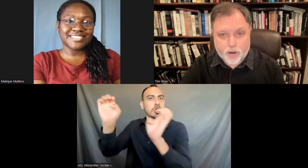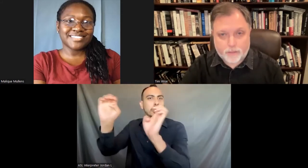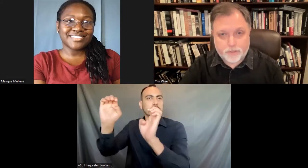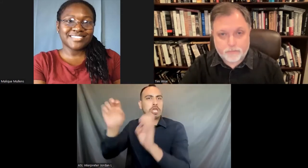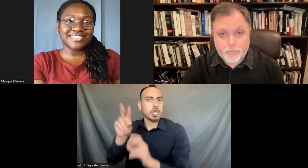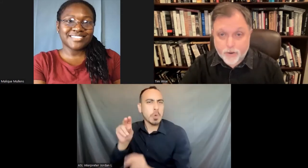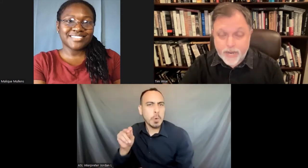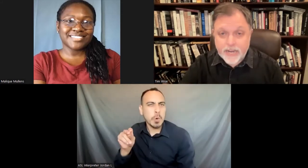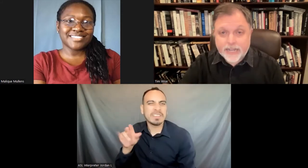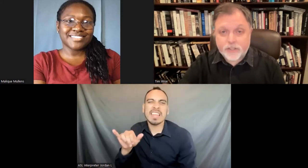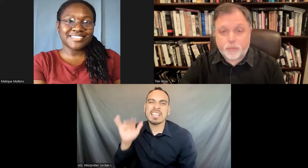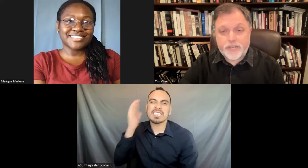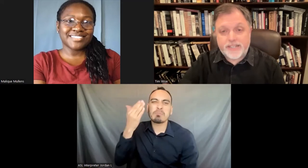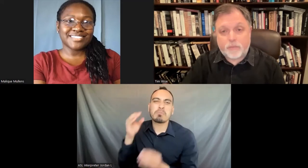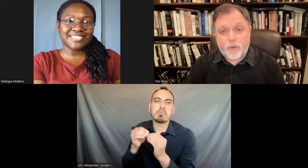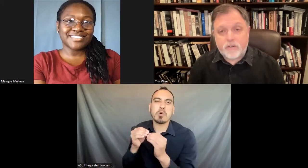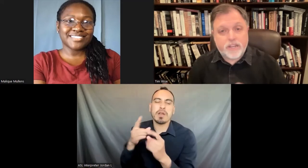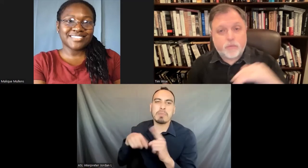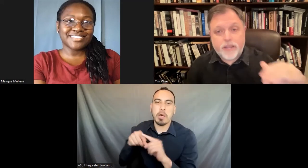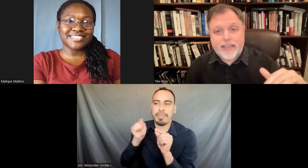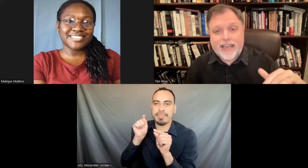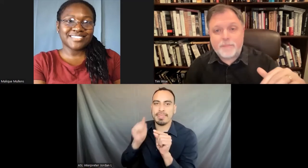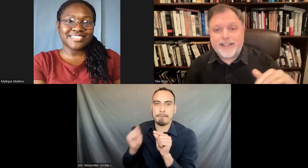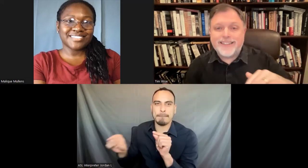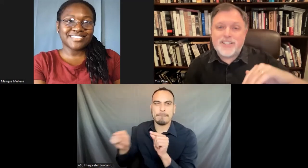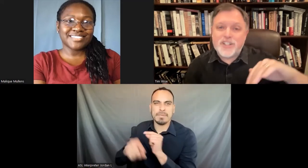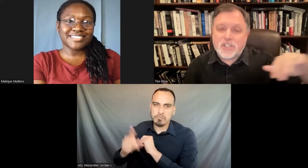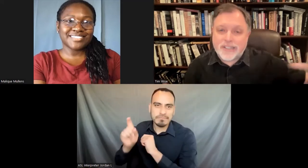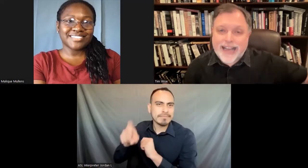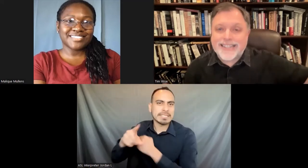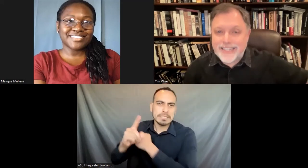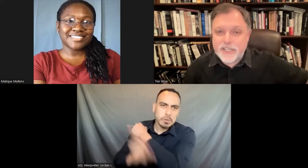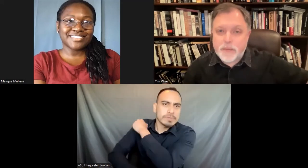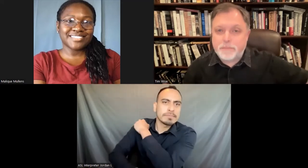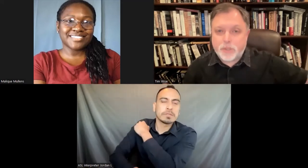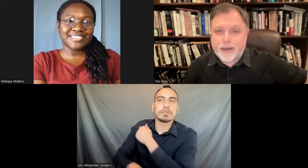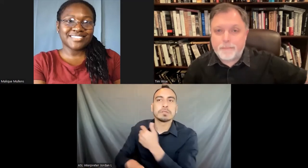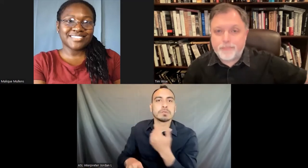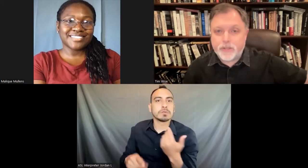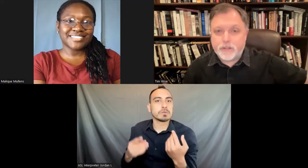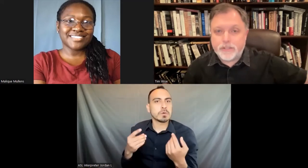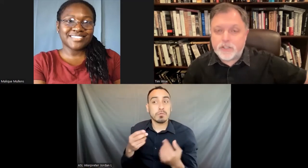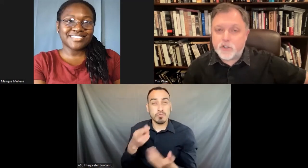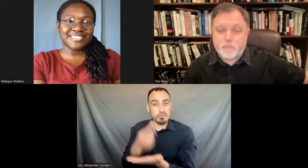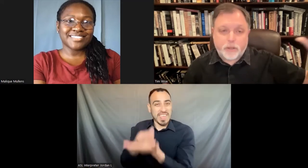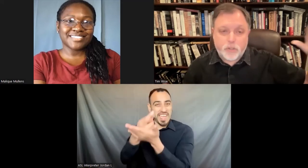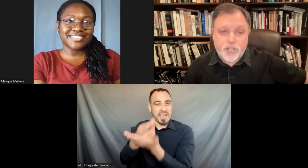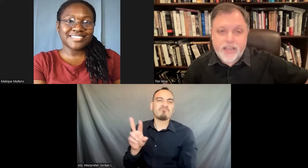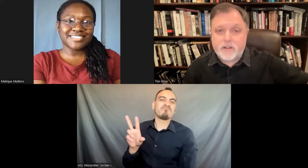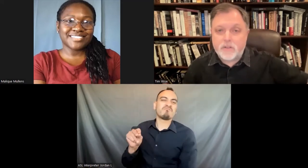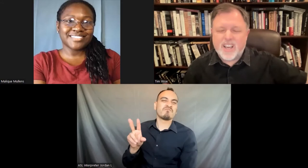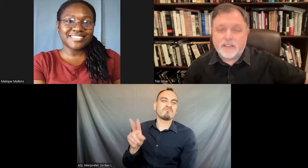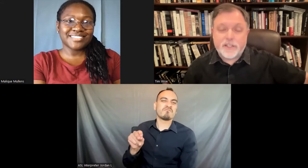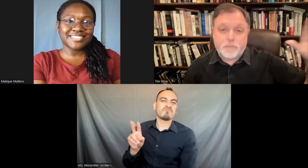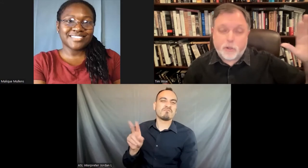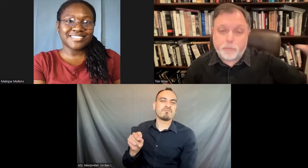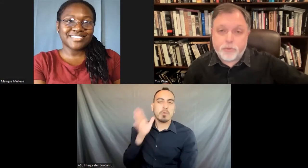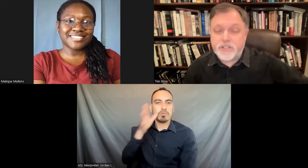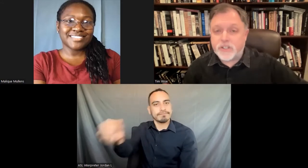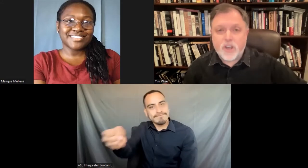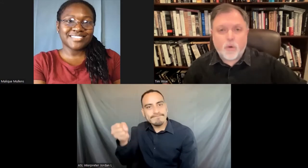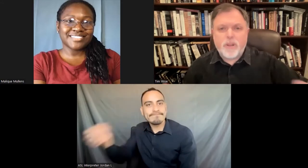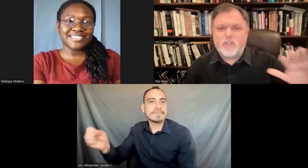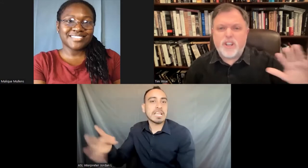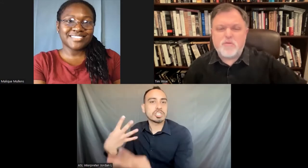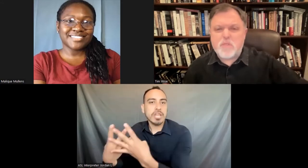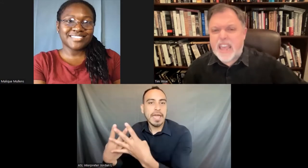criminal problem, right? And so we said, we don't need rehab. Let's just lock these people up. Let's just build jails. Let's build